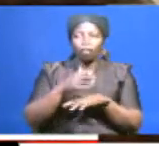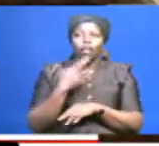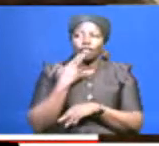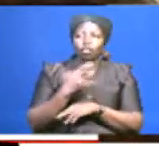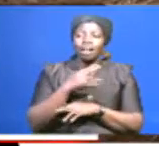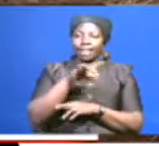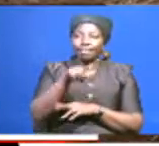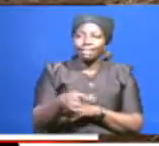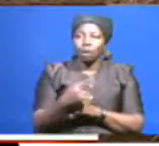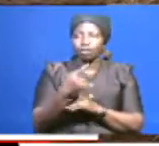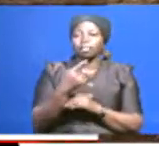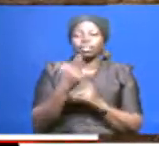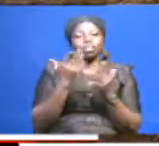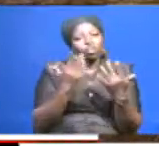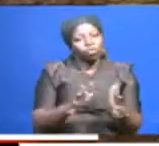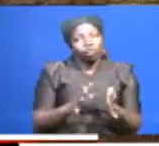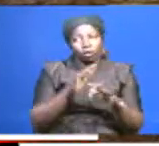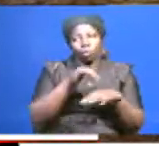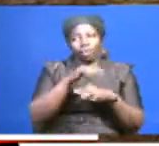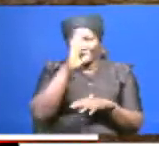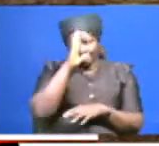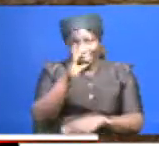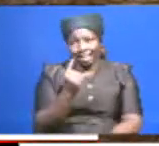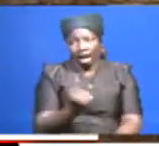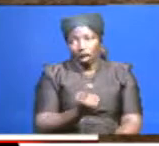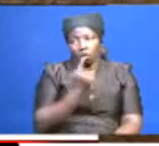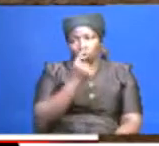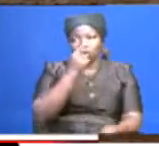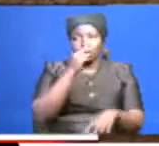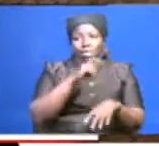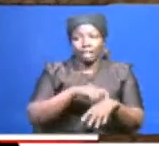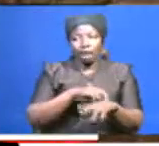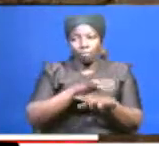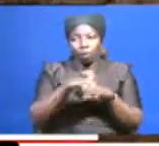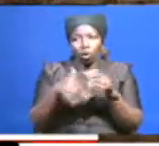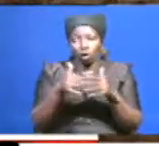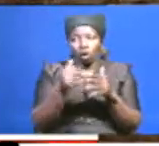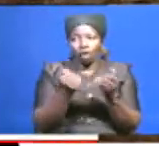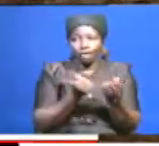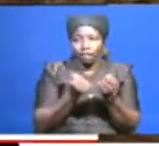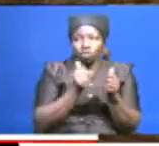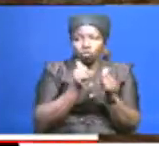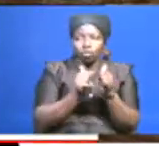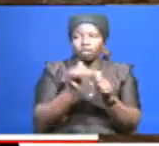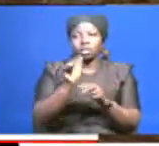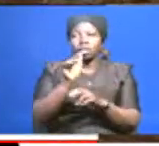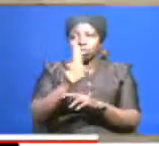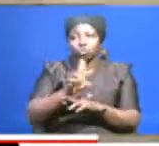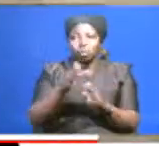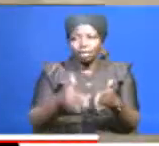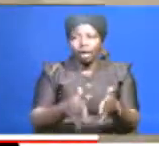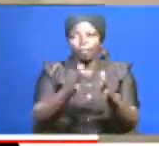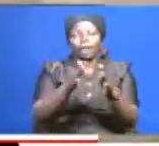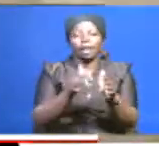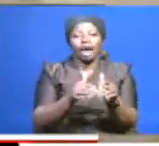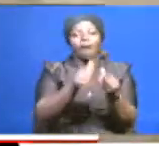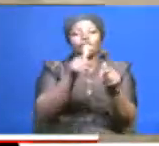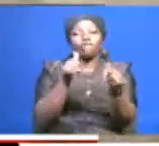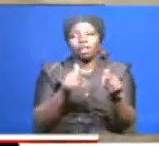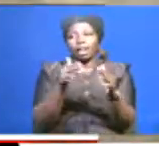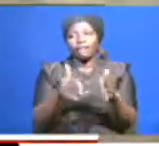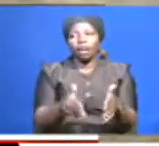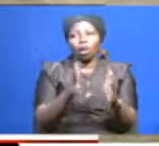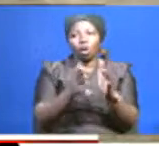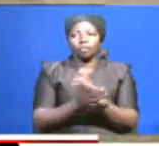in losses on Sunday alone, as all the vehicles that operate the route kept off the highway. Jana